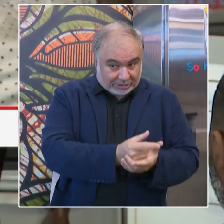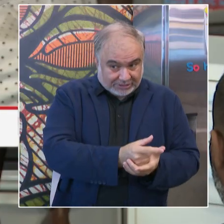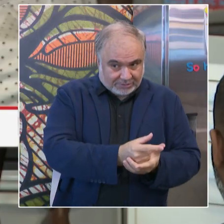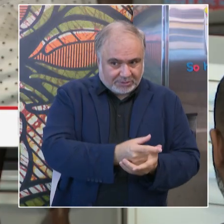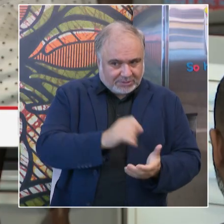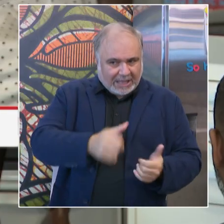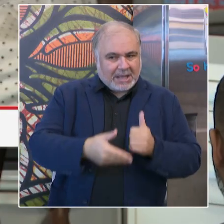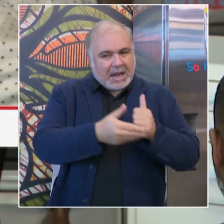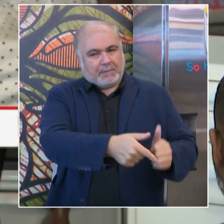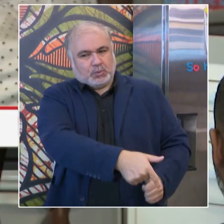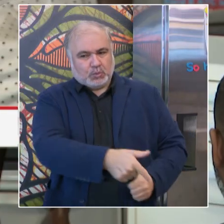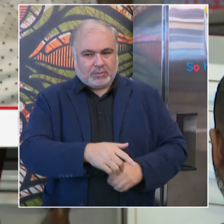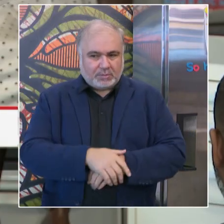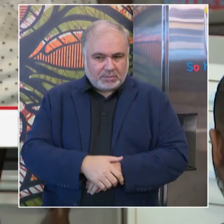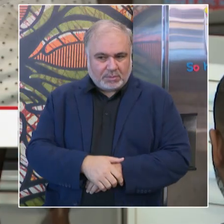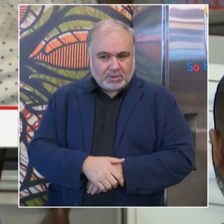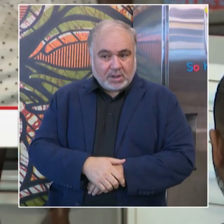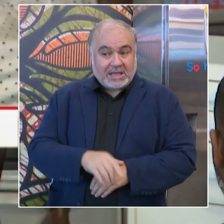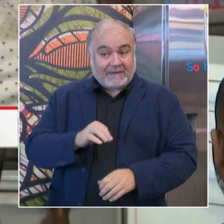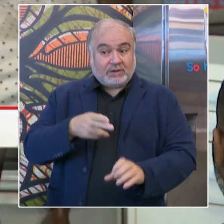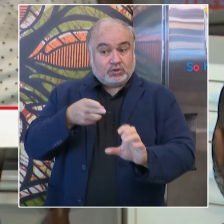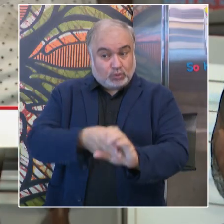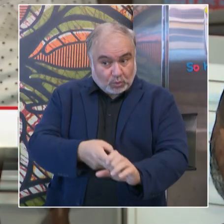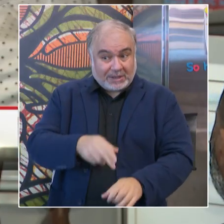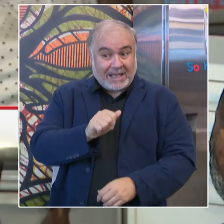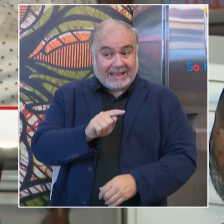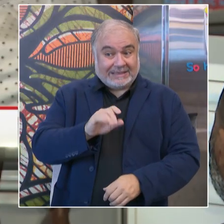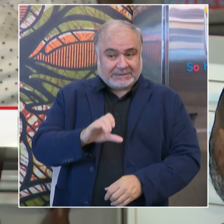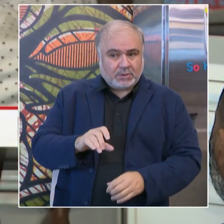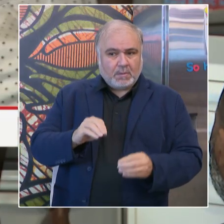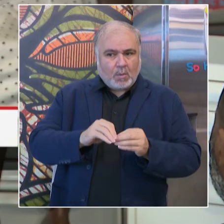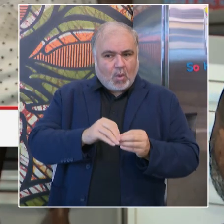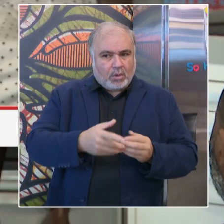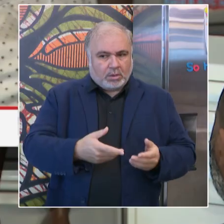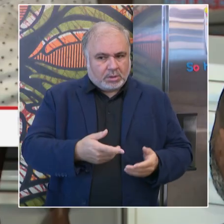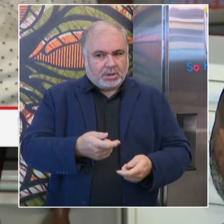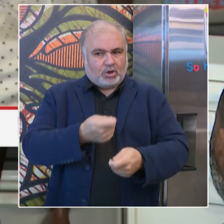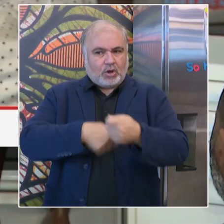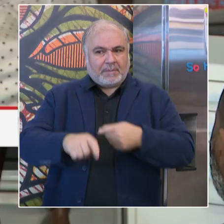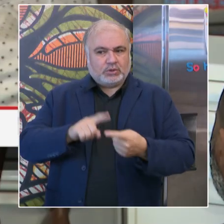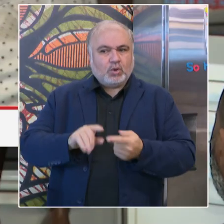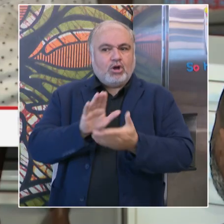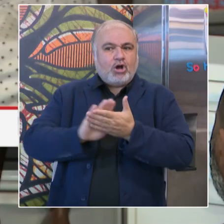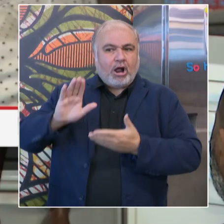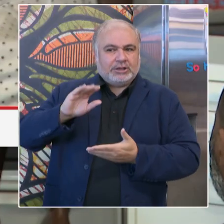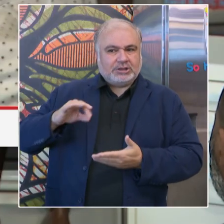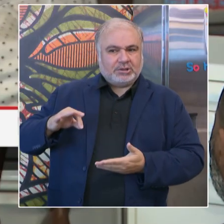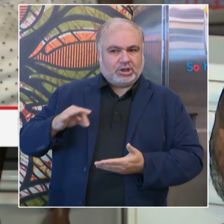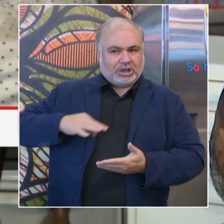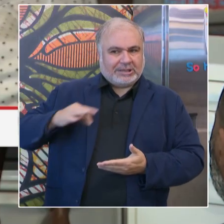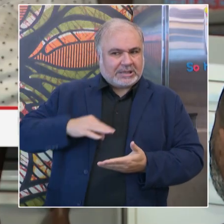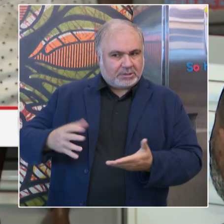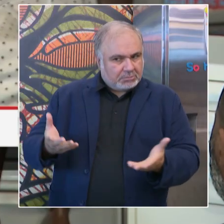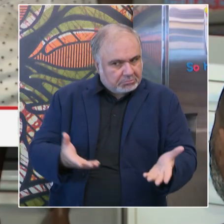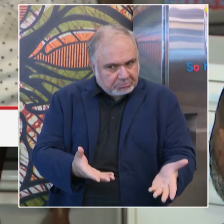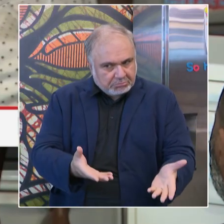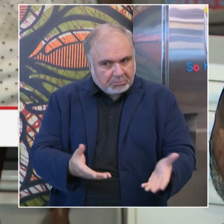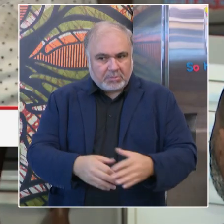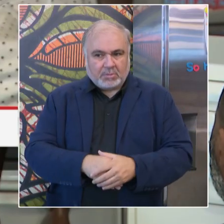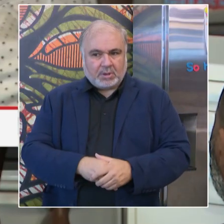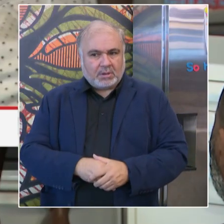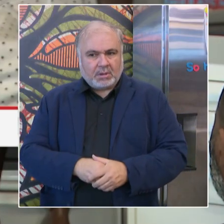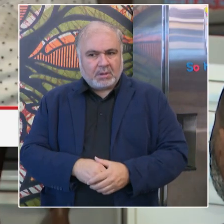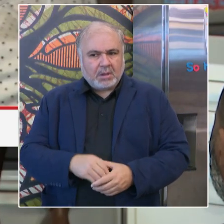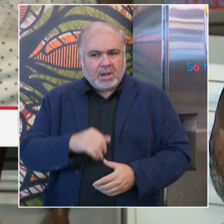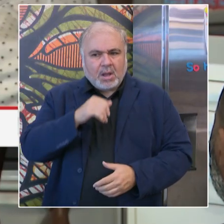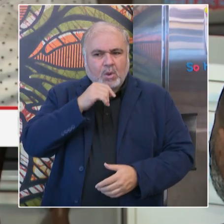some college credits that you later don't have to pay for. And more than that, it's helping our city